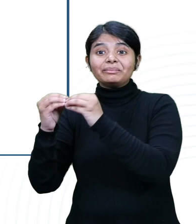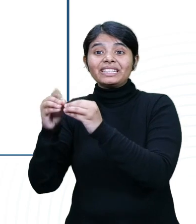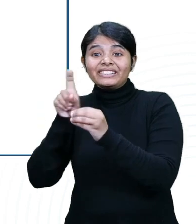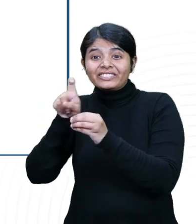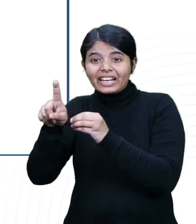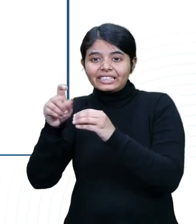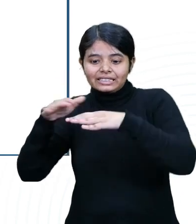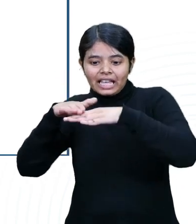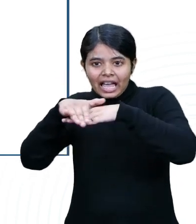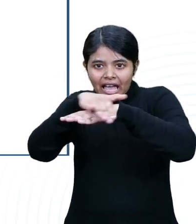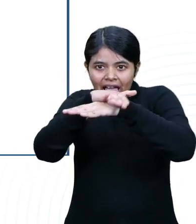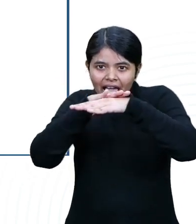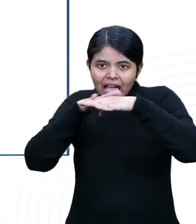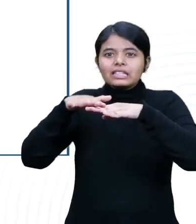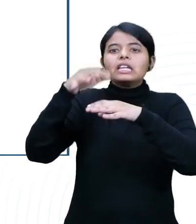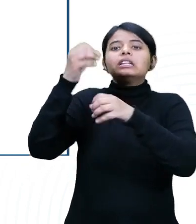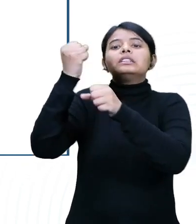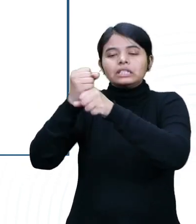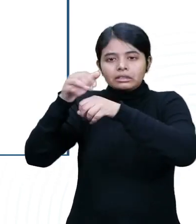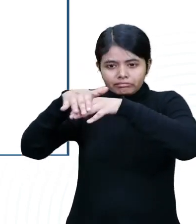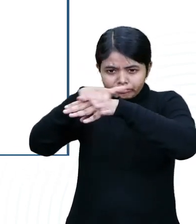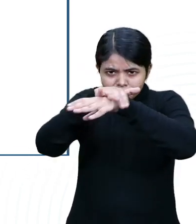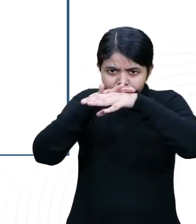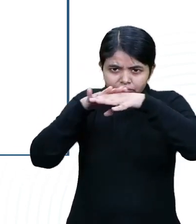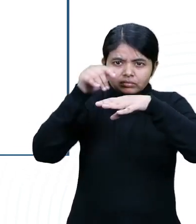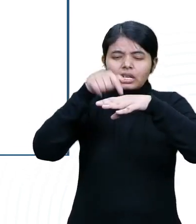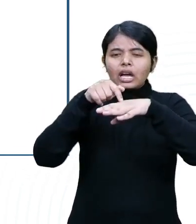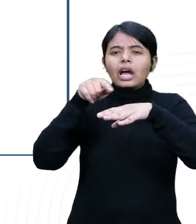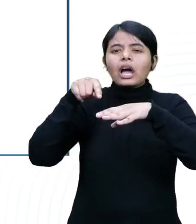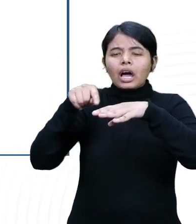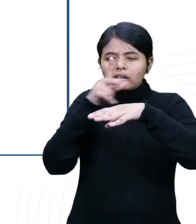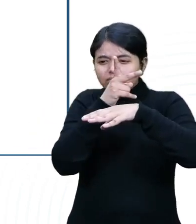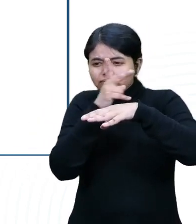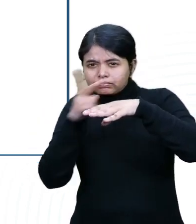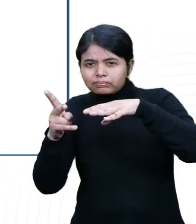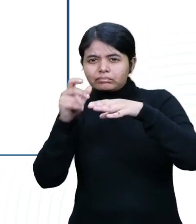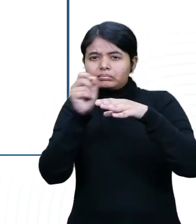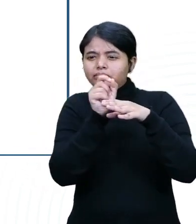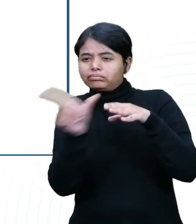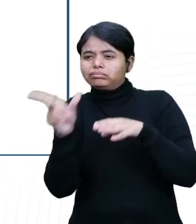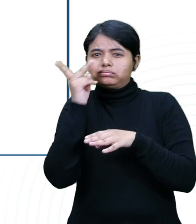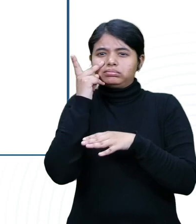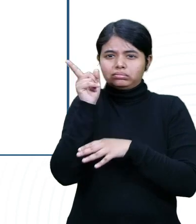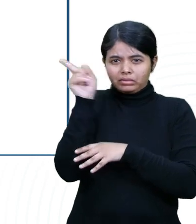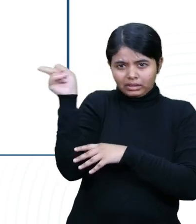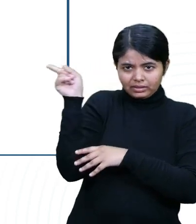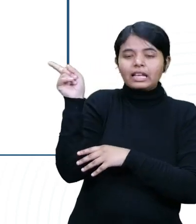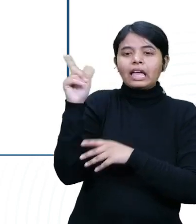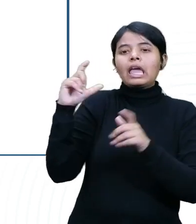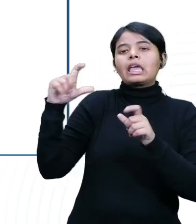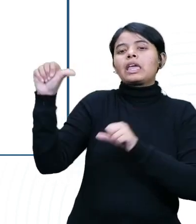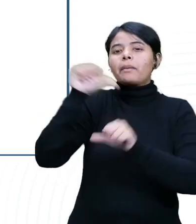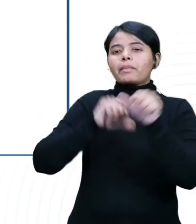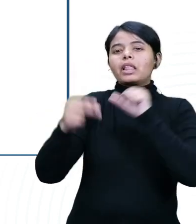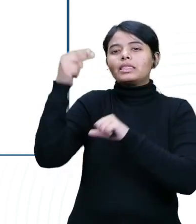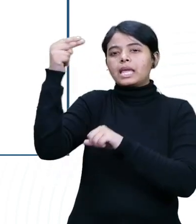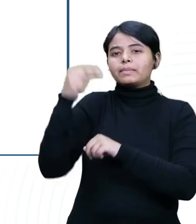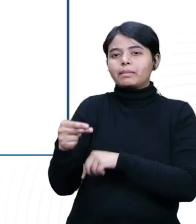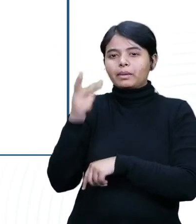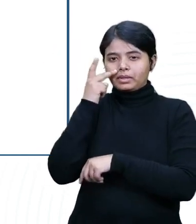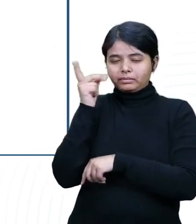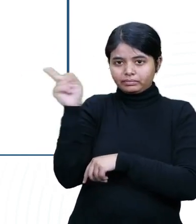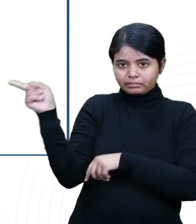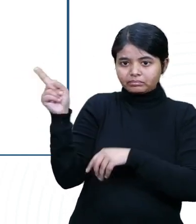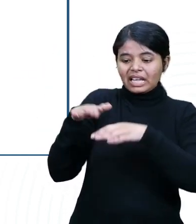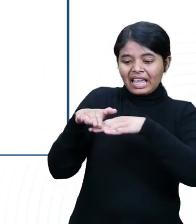important in the biosynthesis pathway, and we would analyze the precursors with electrospray mass spec again. And the fourth one